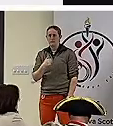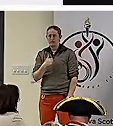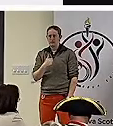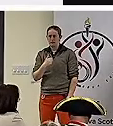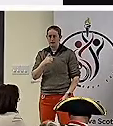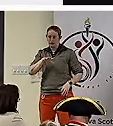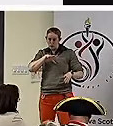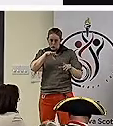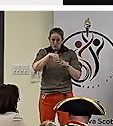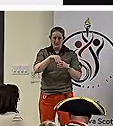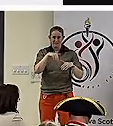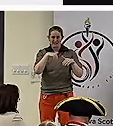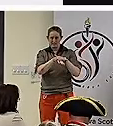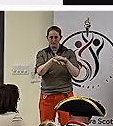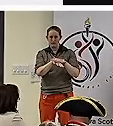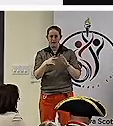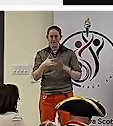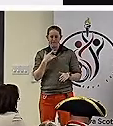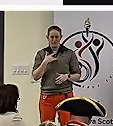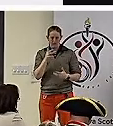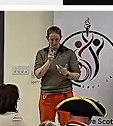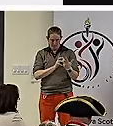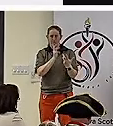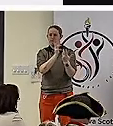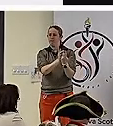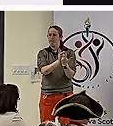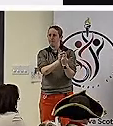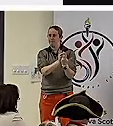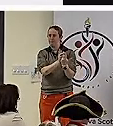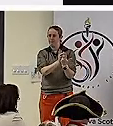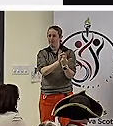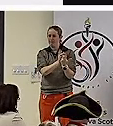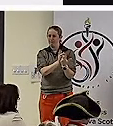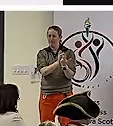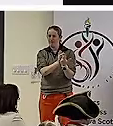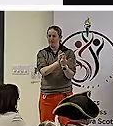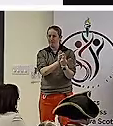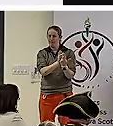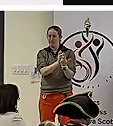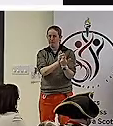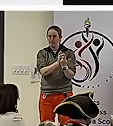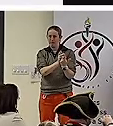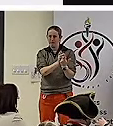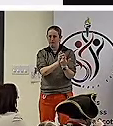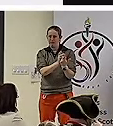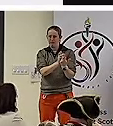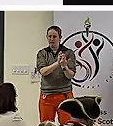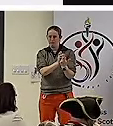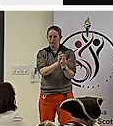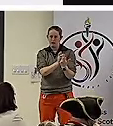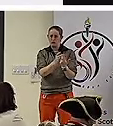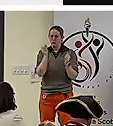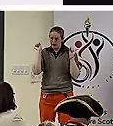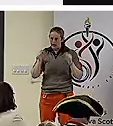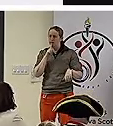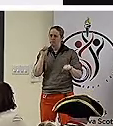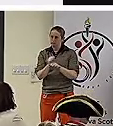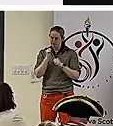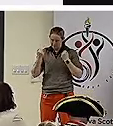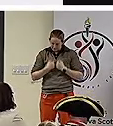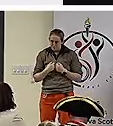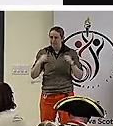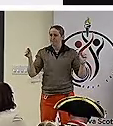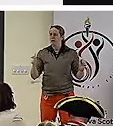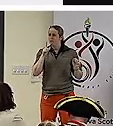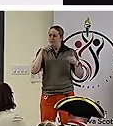is a space where you feel like you belong. You don't have to, mask anything. You can just be your true self. I know here at